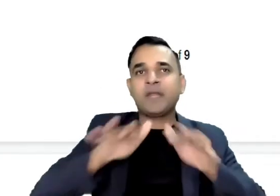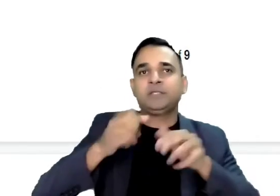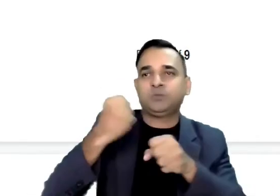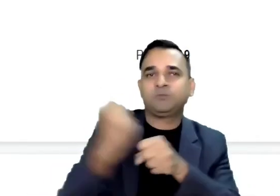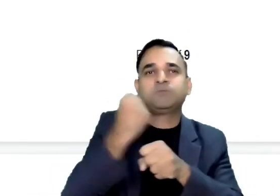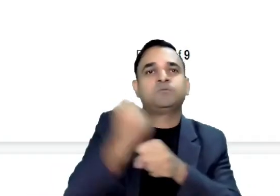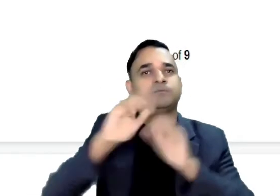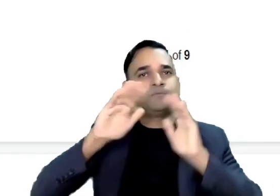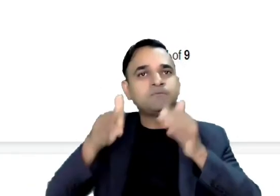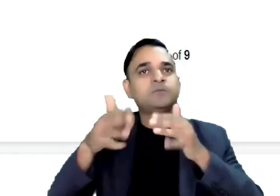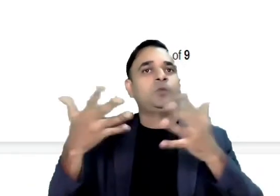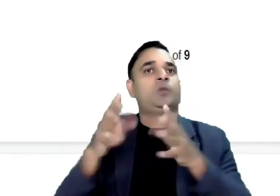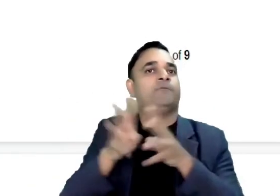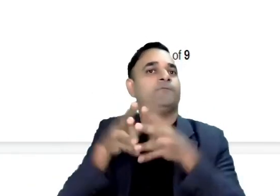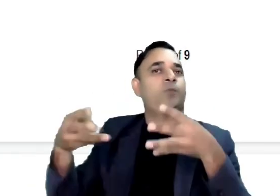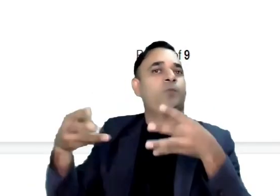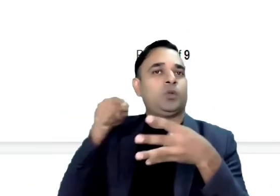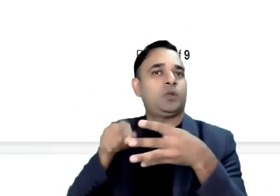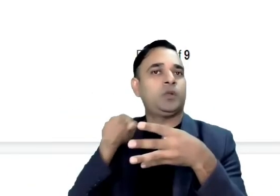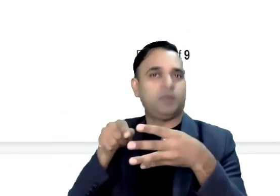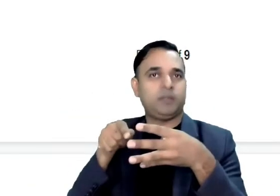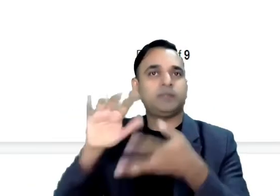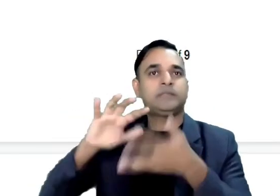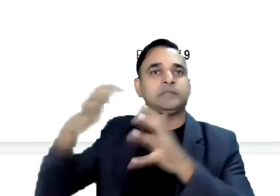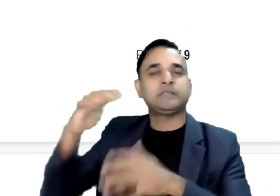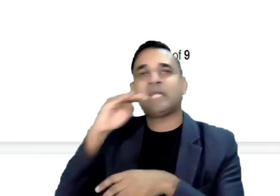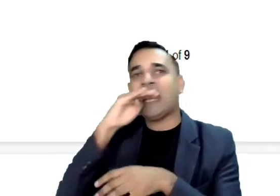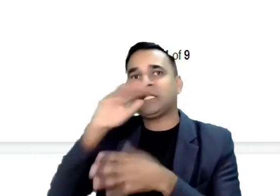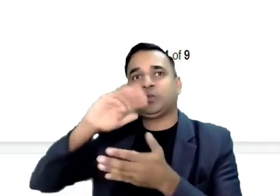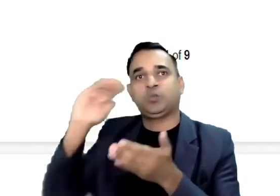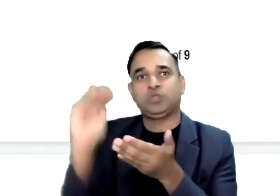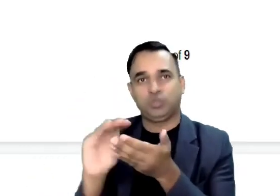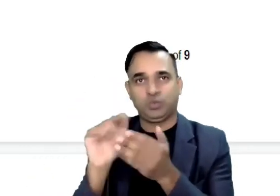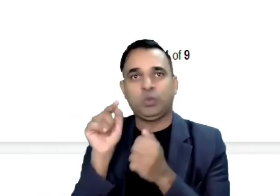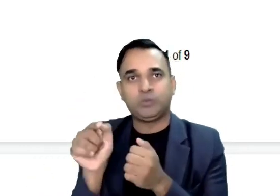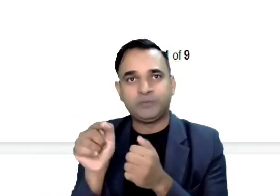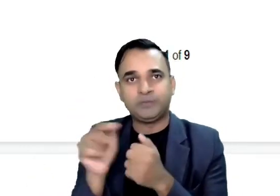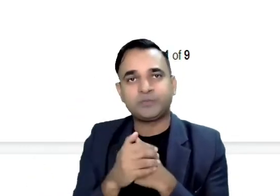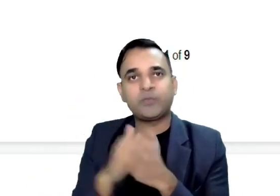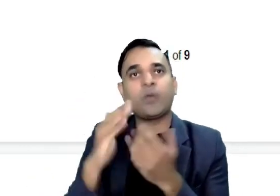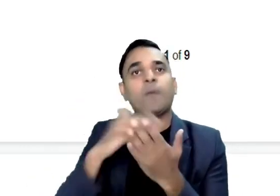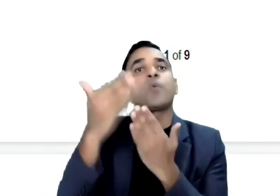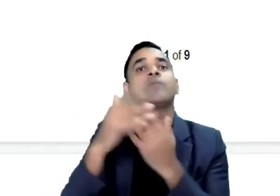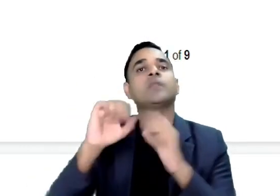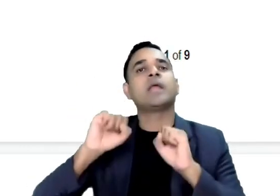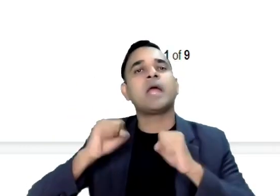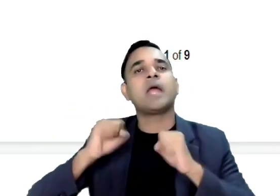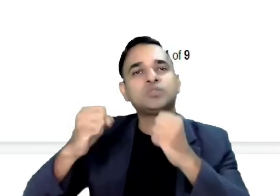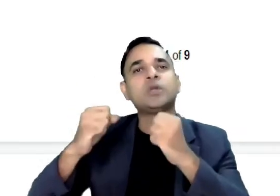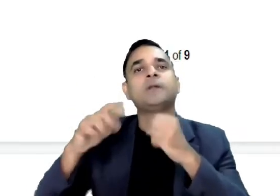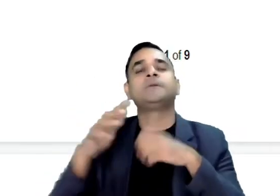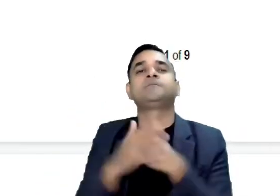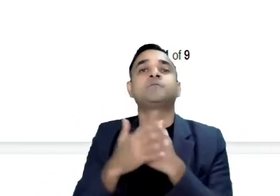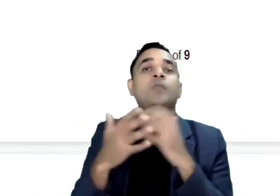Okay, right. Further appreciate the efforts made and the support provided by the African Union